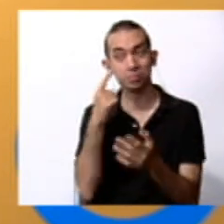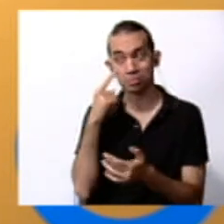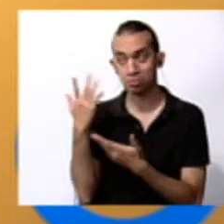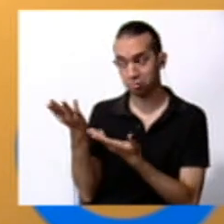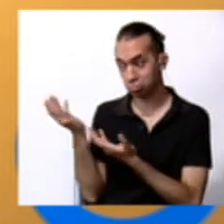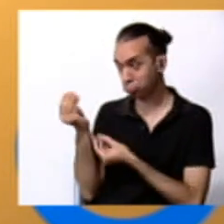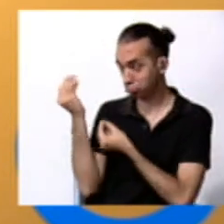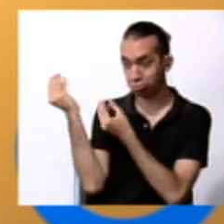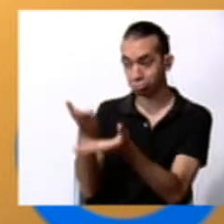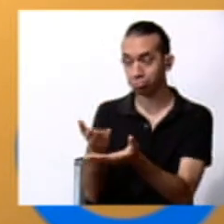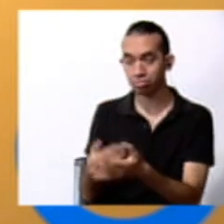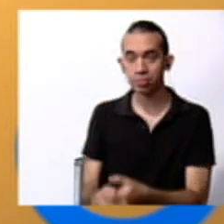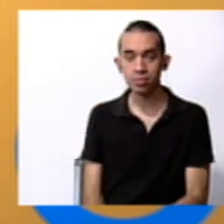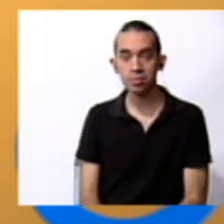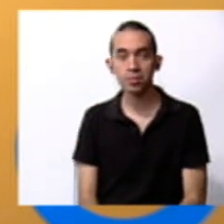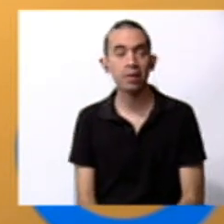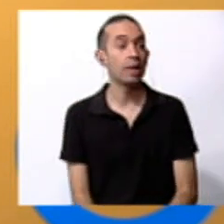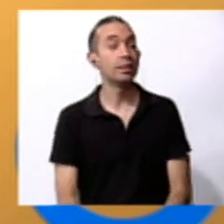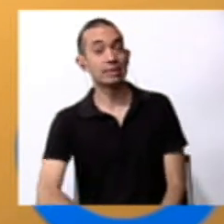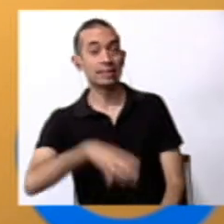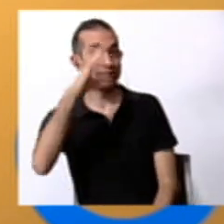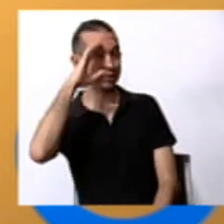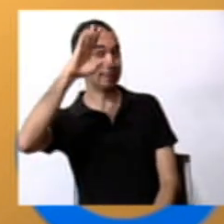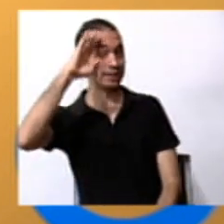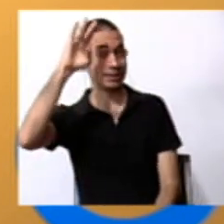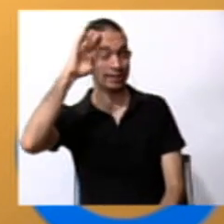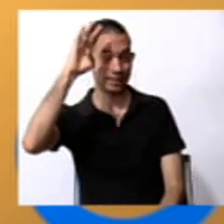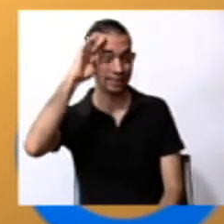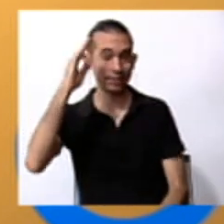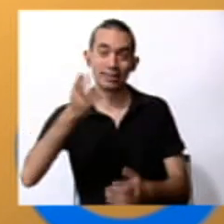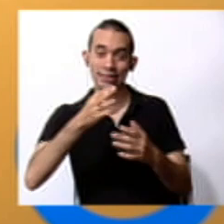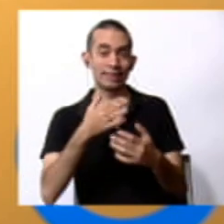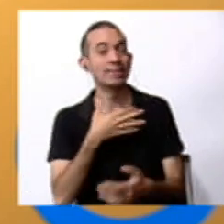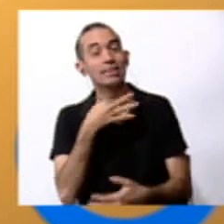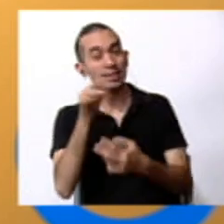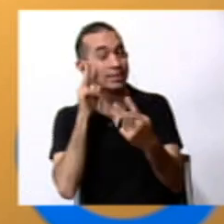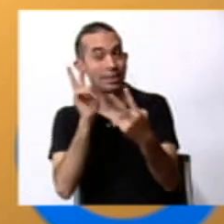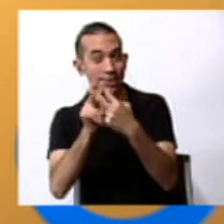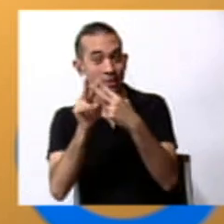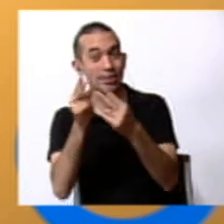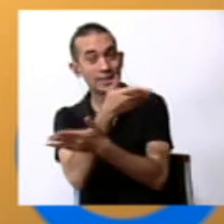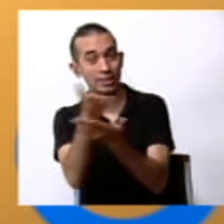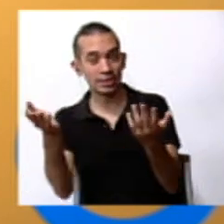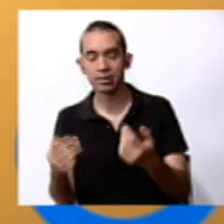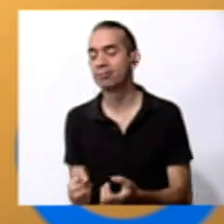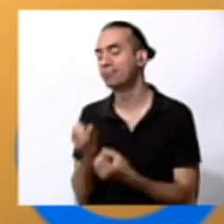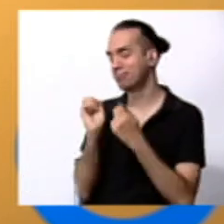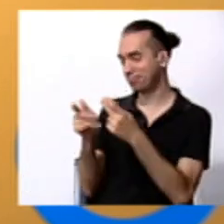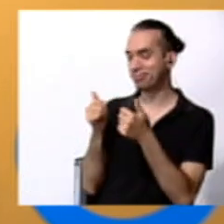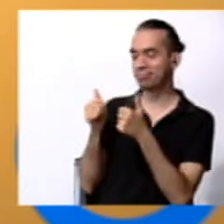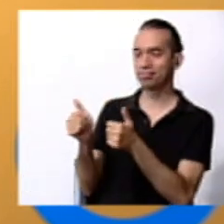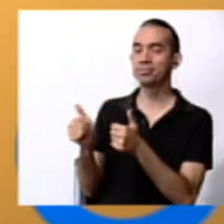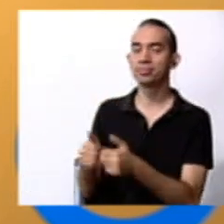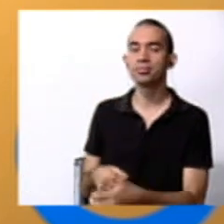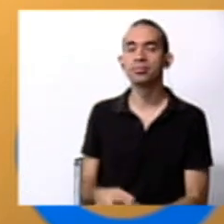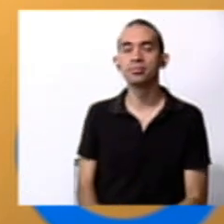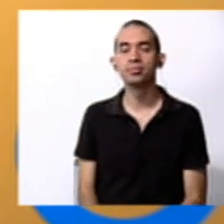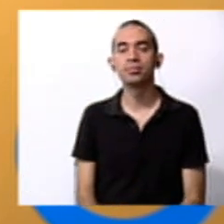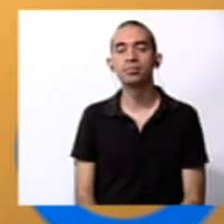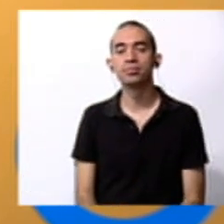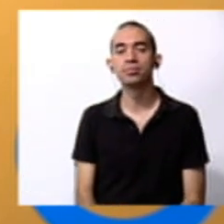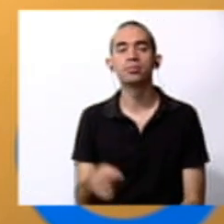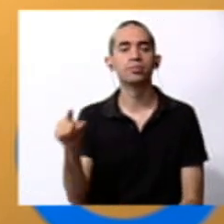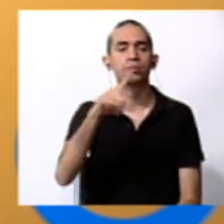say something to your classmates? Hello, it's nice to meet you. Okay, very good. I